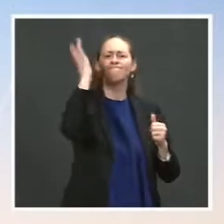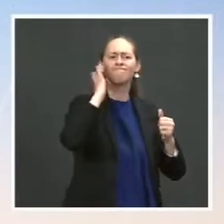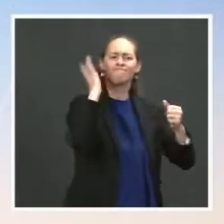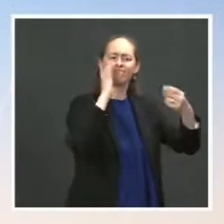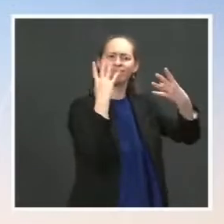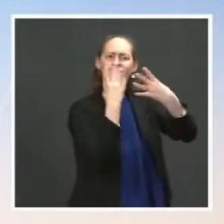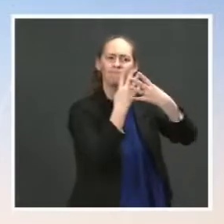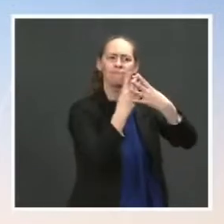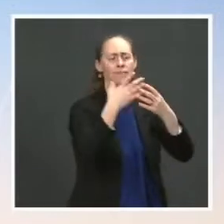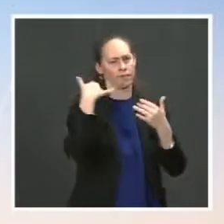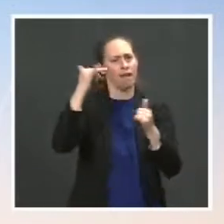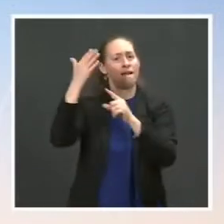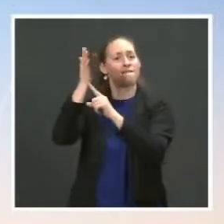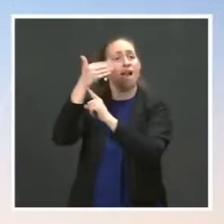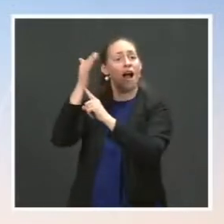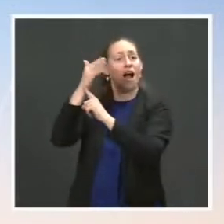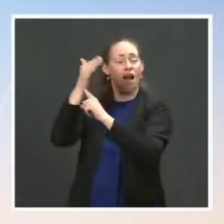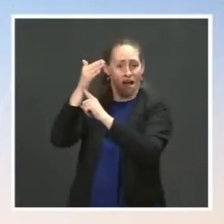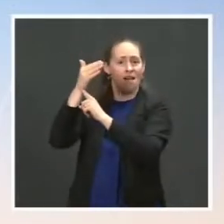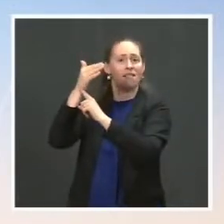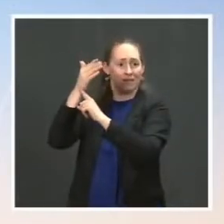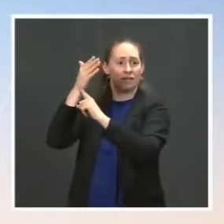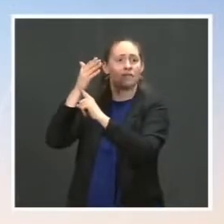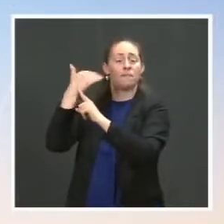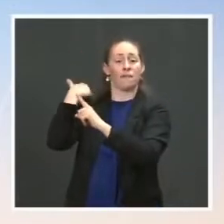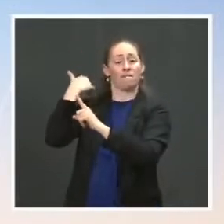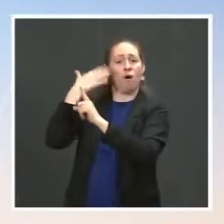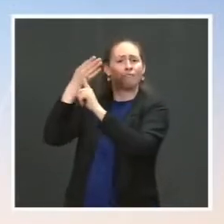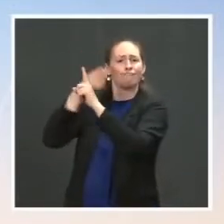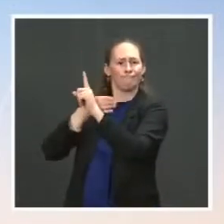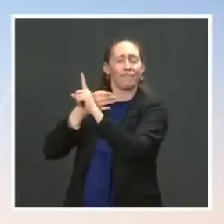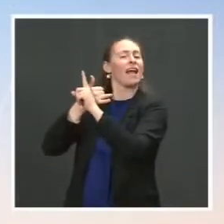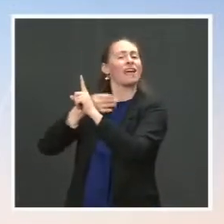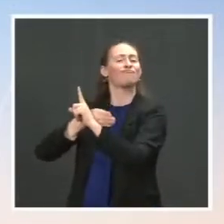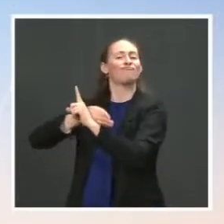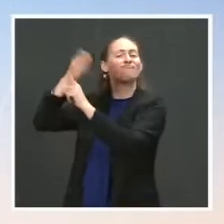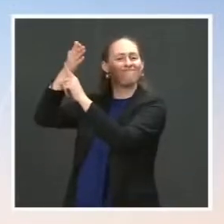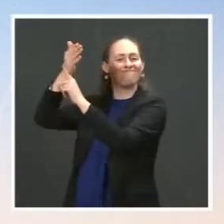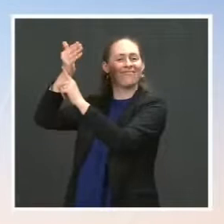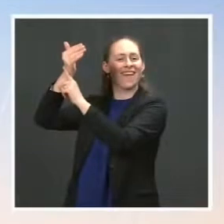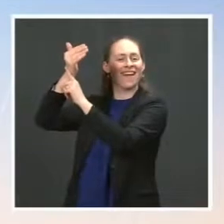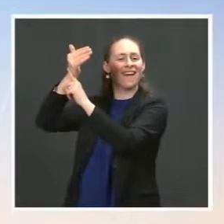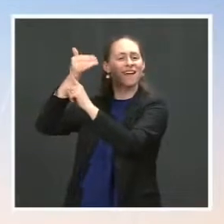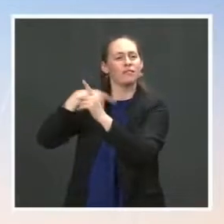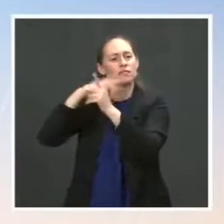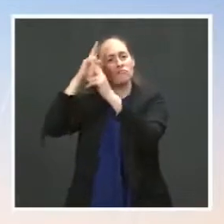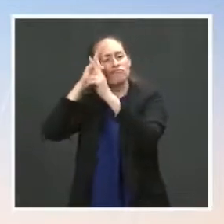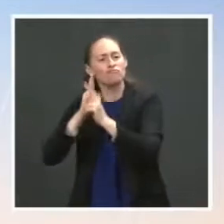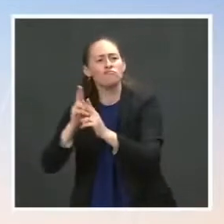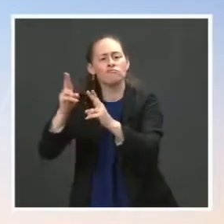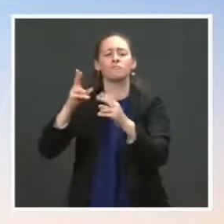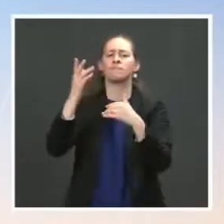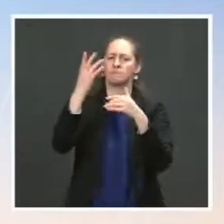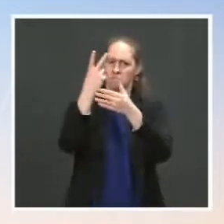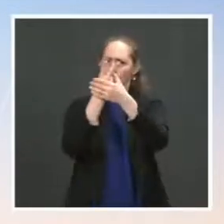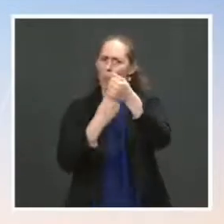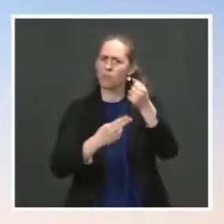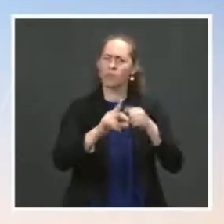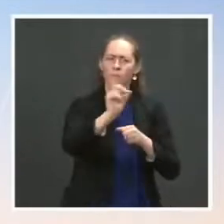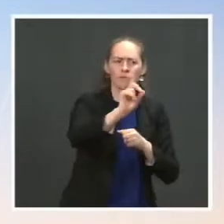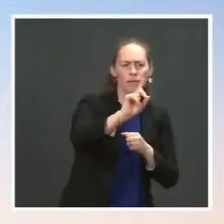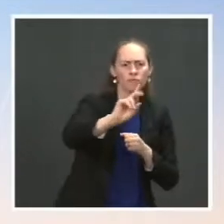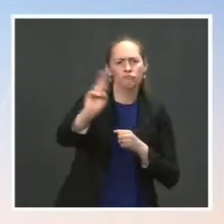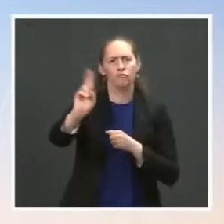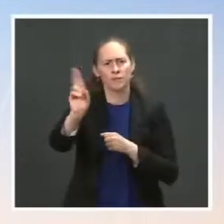location on top of the White House residence. In a true display of bipartisanship, Senators Hassan, Warren, and Cotton wrote to the President at